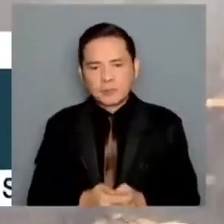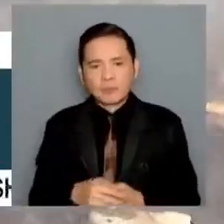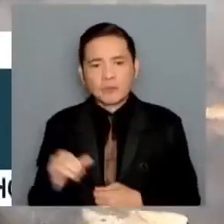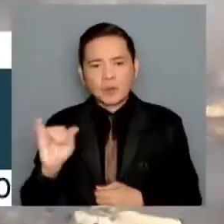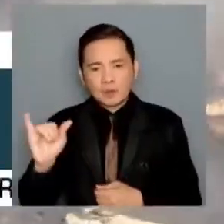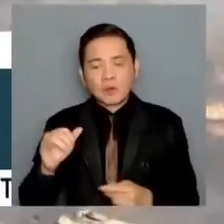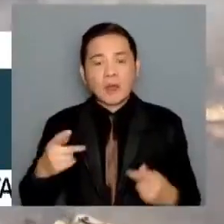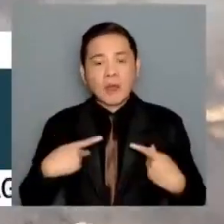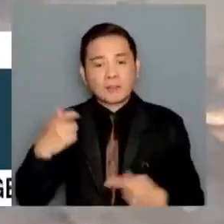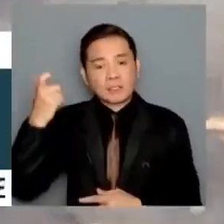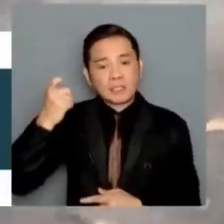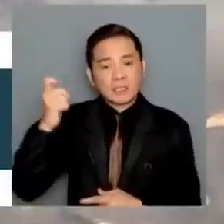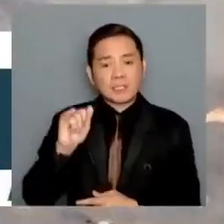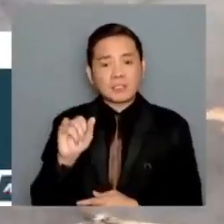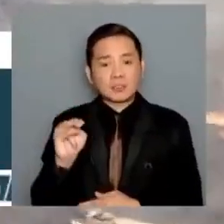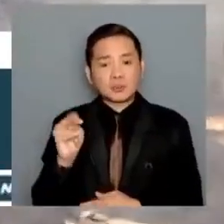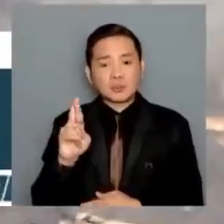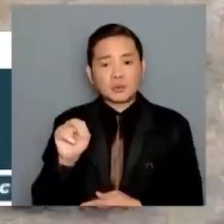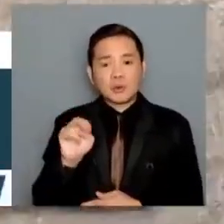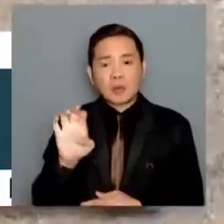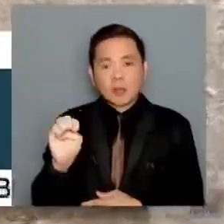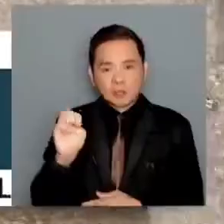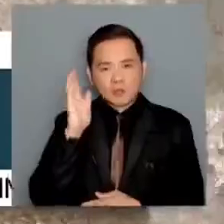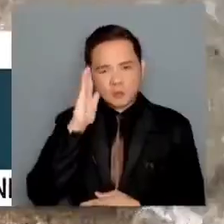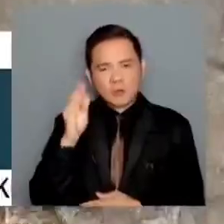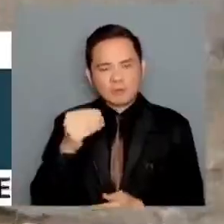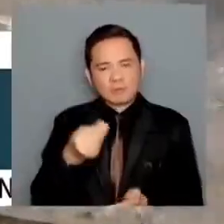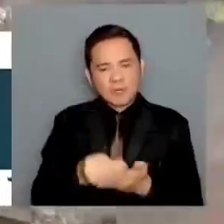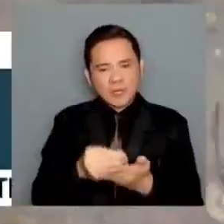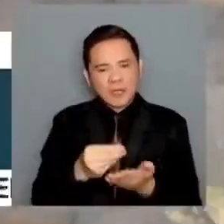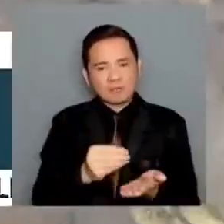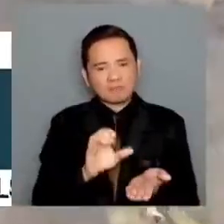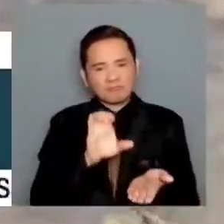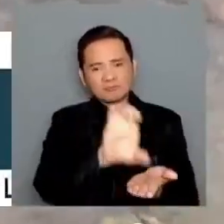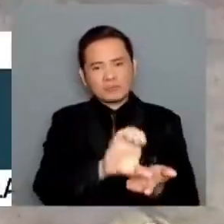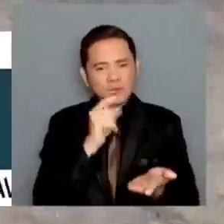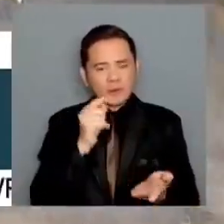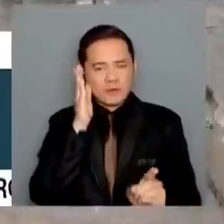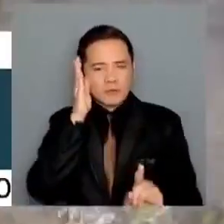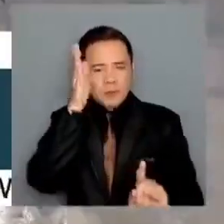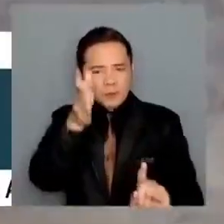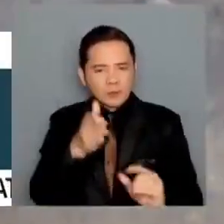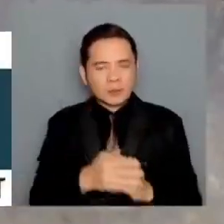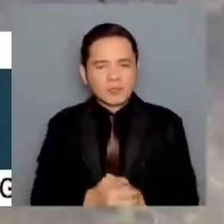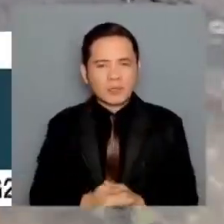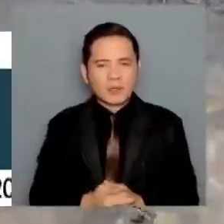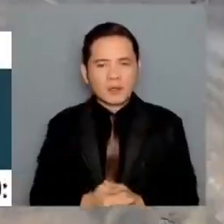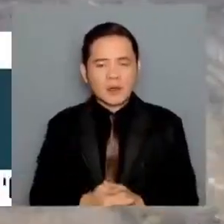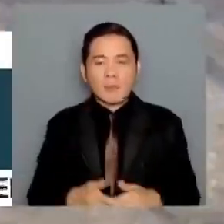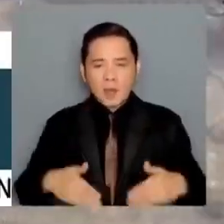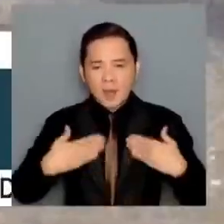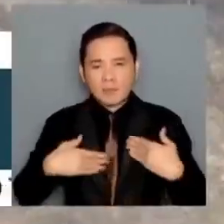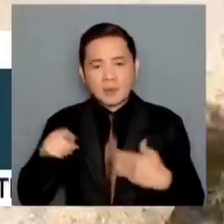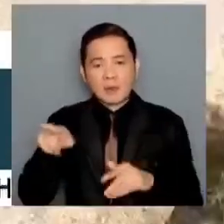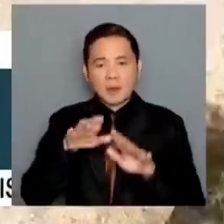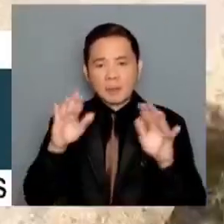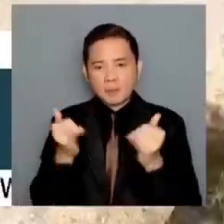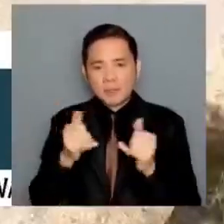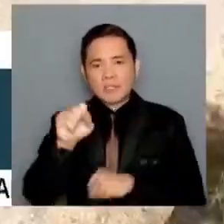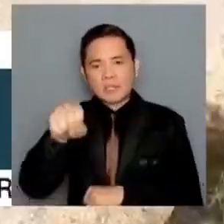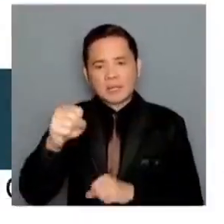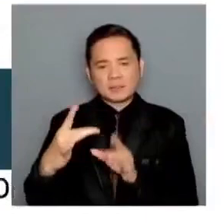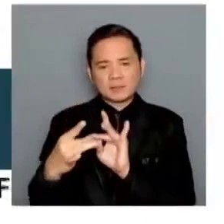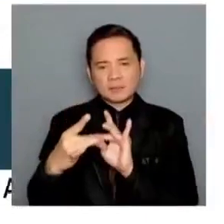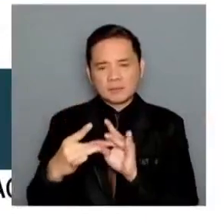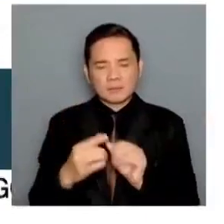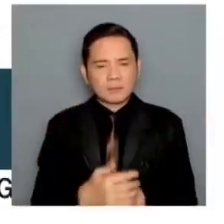insurance that will handle possible compensation in the future. Okay. So I am happy that they're cooperating. Okay, but do you see them